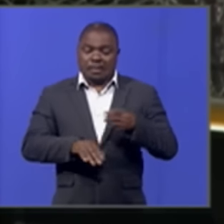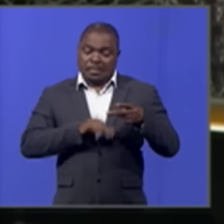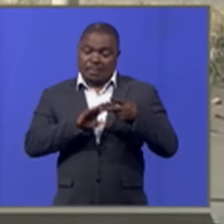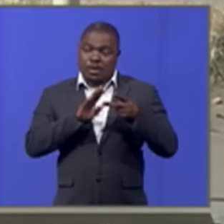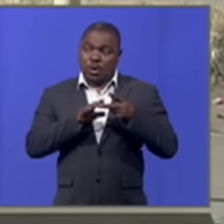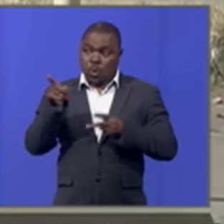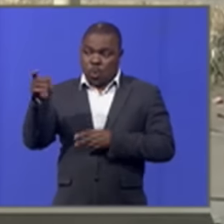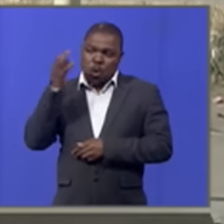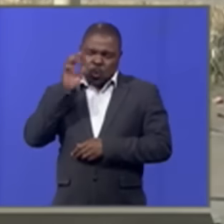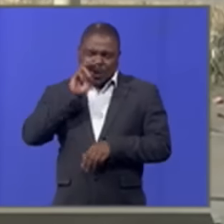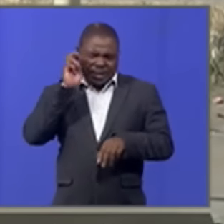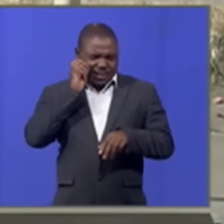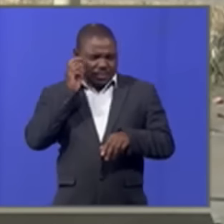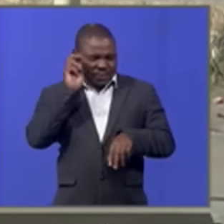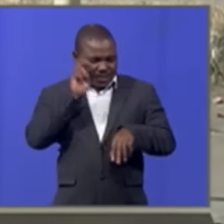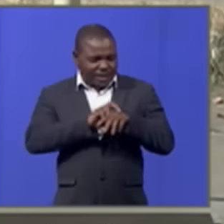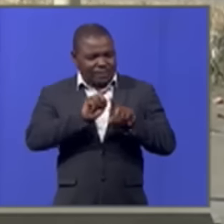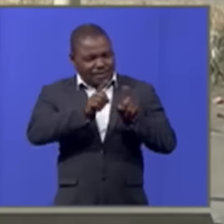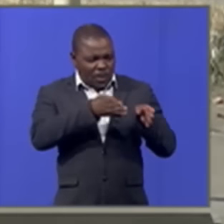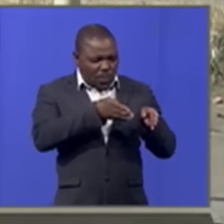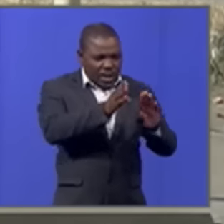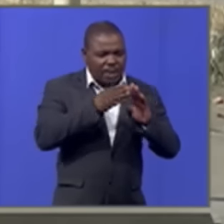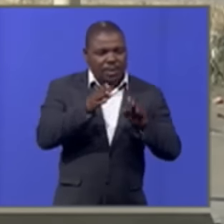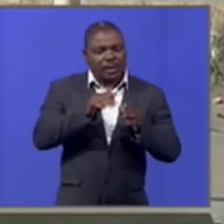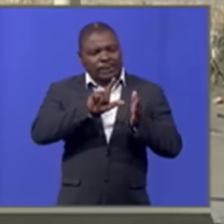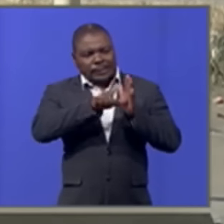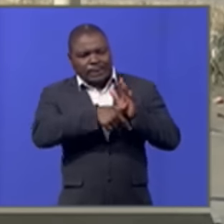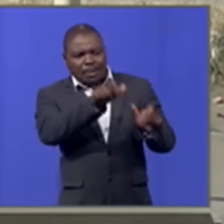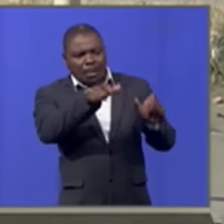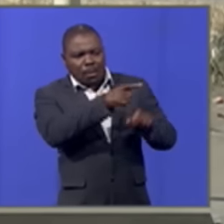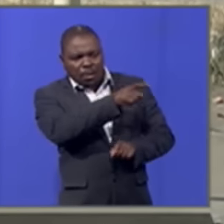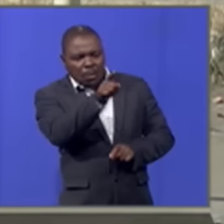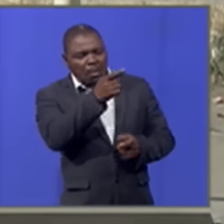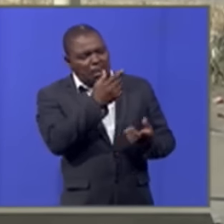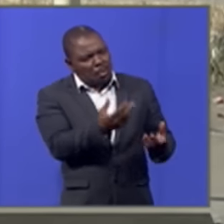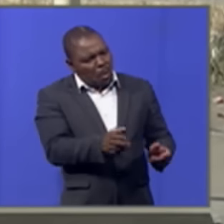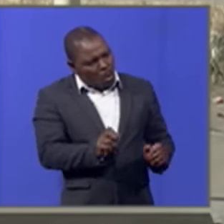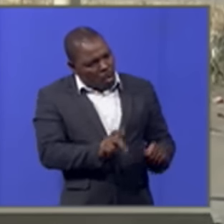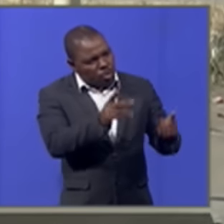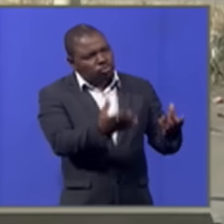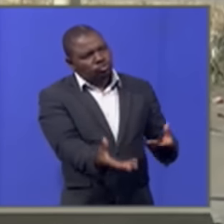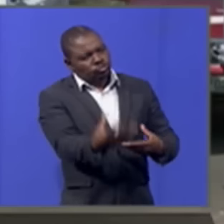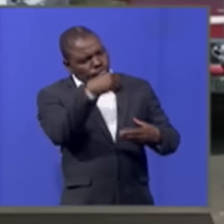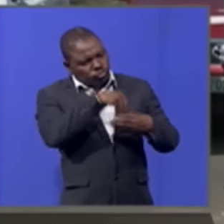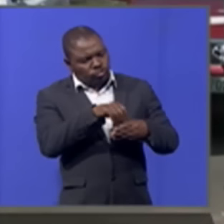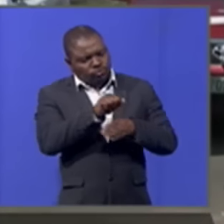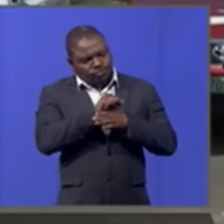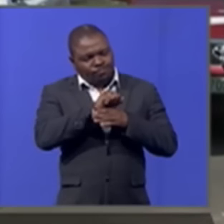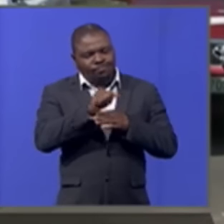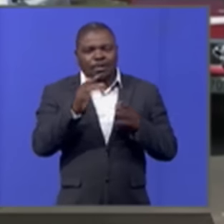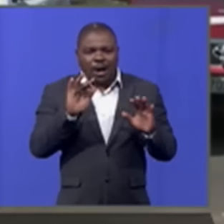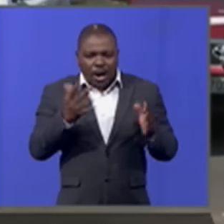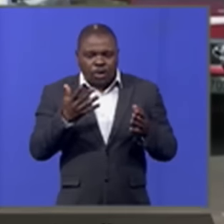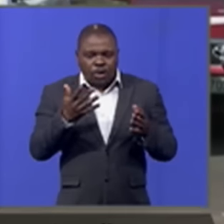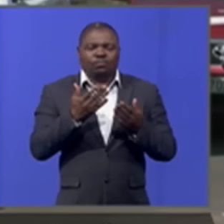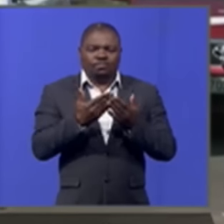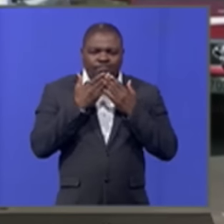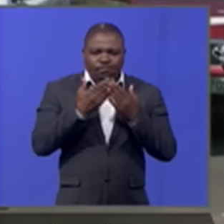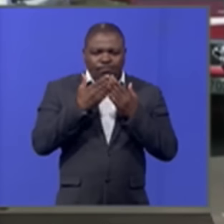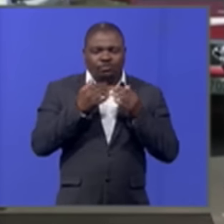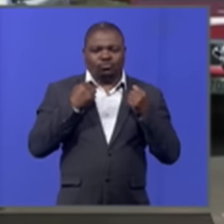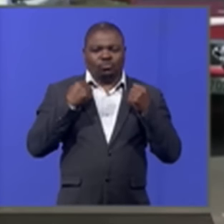go tlhamiwe ditsela tse dingwe gore batho ba ba tshelang ka bogole ba newe tshono ya go ithuta go kgweetsa. We were teaching young